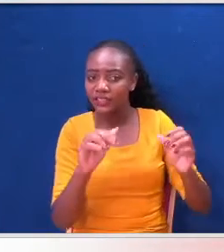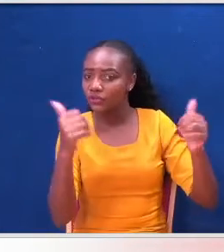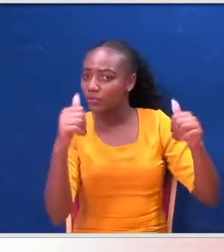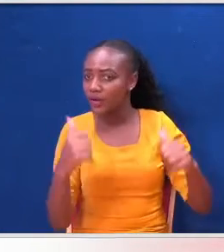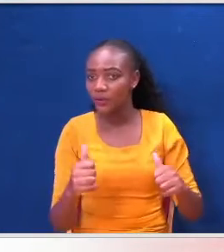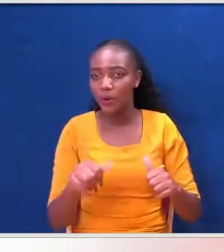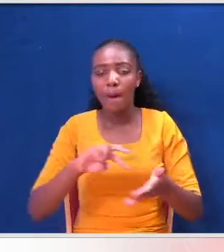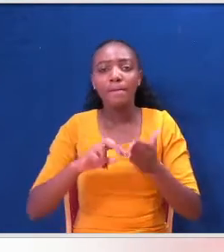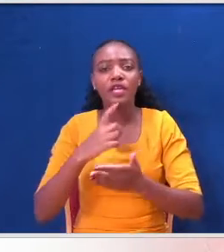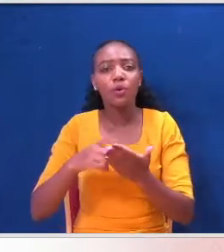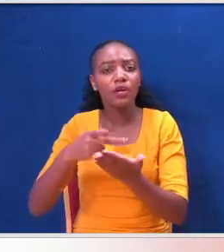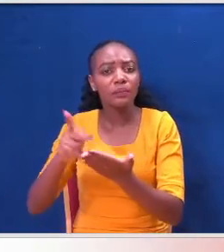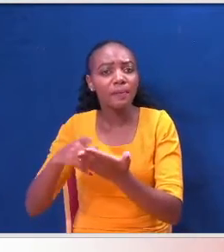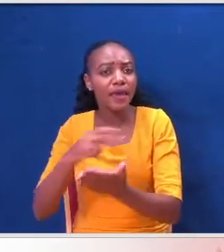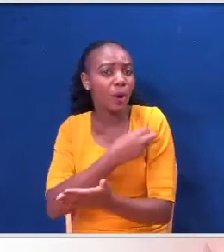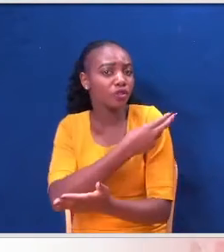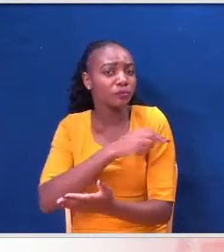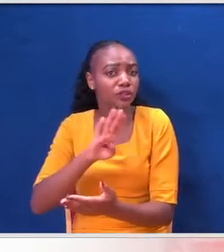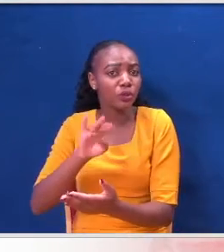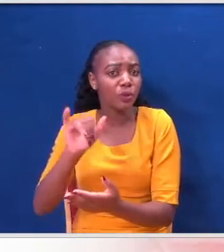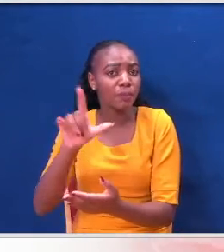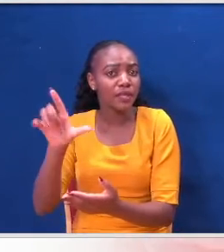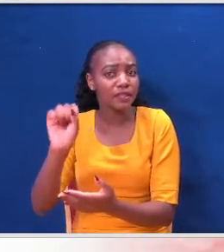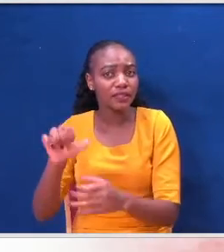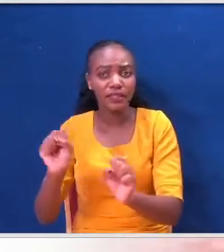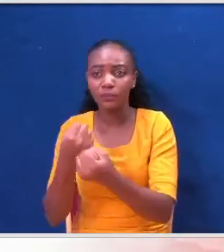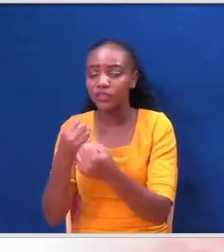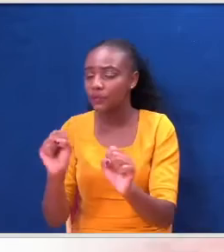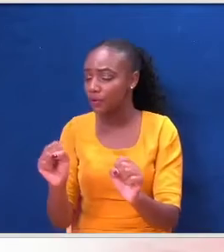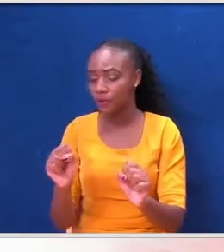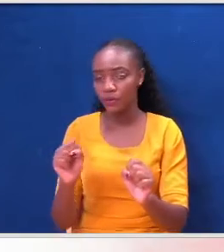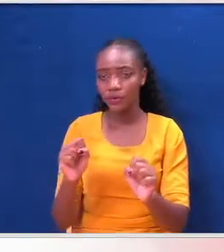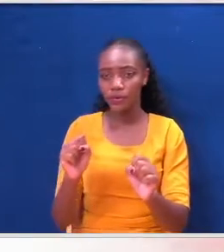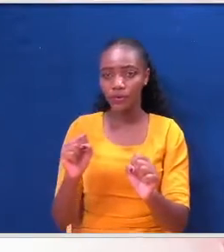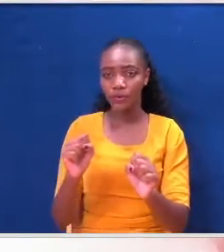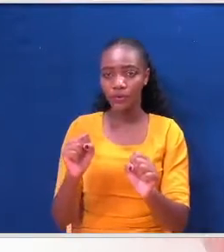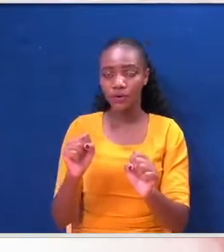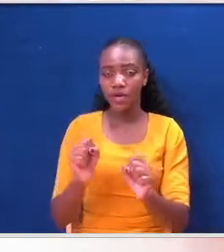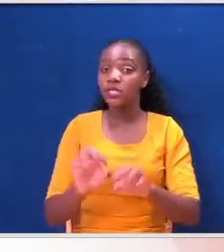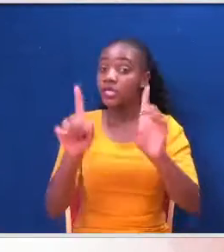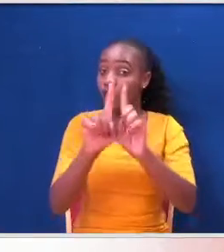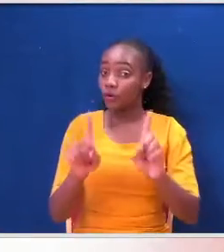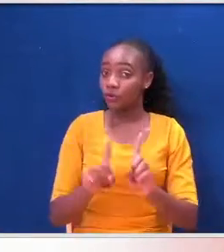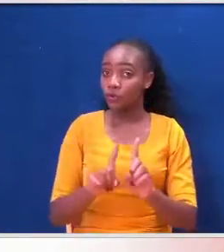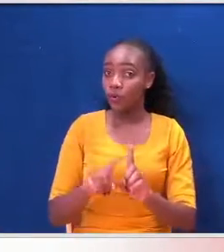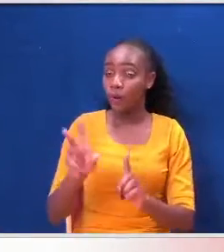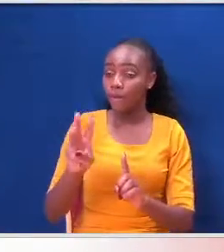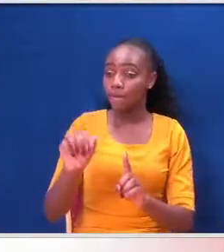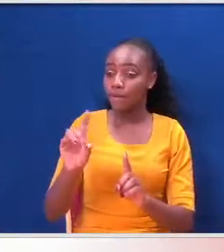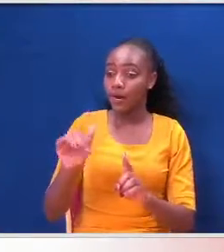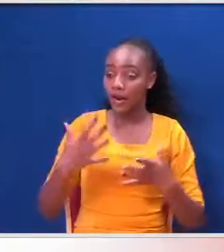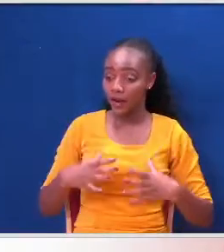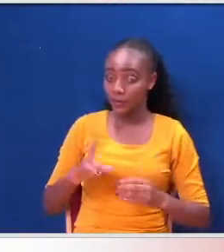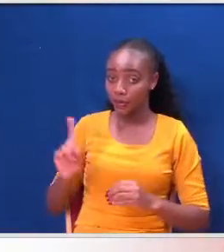bills, and it would not be good to weigh them down with the bills again. Meanwhile, Malanga residents in